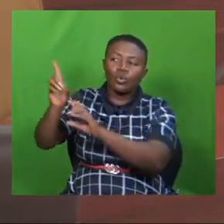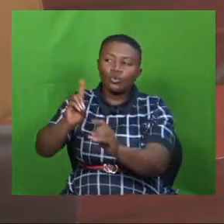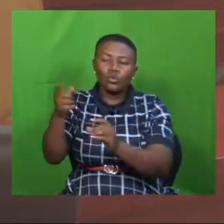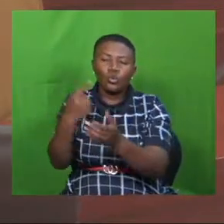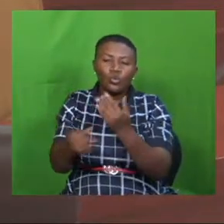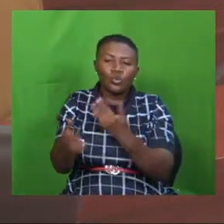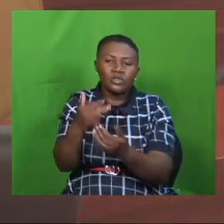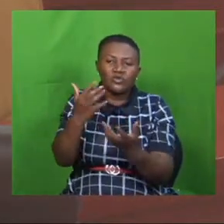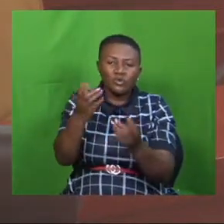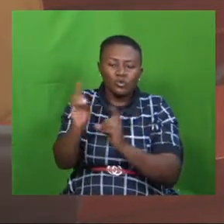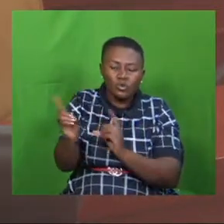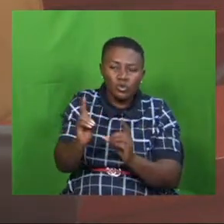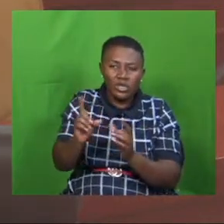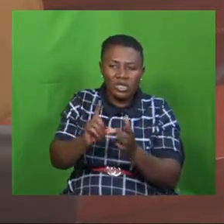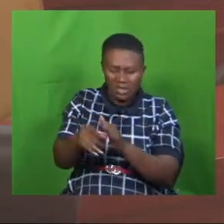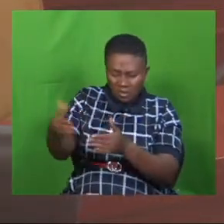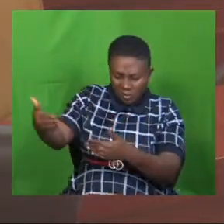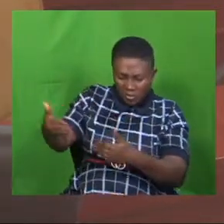Period.